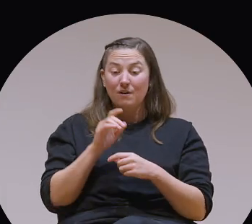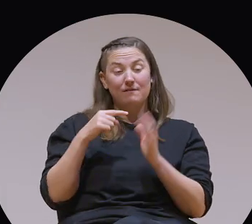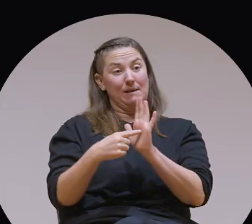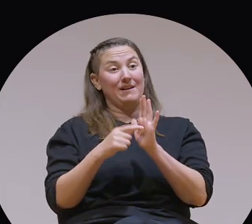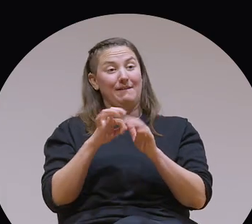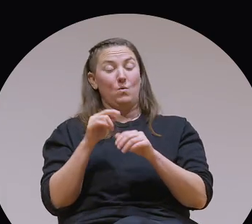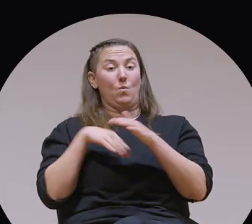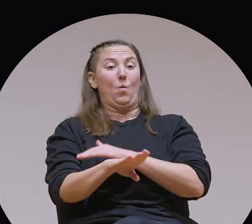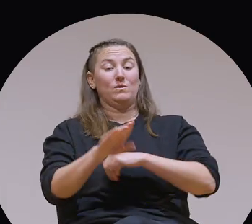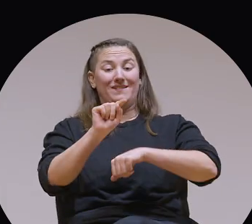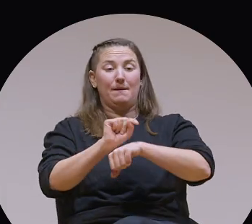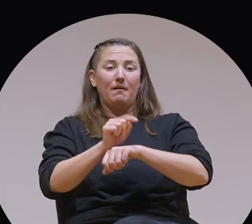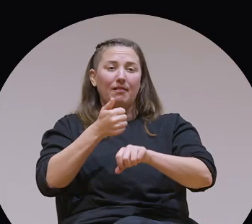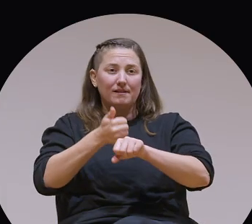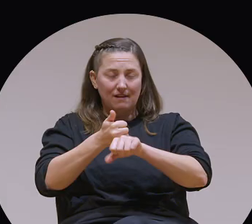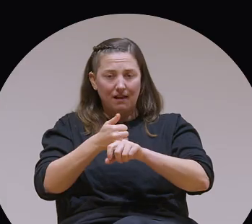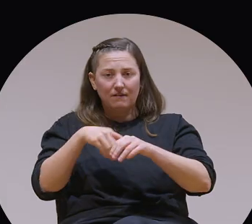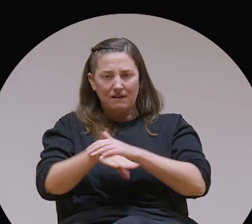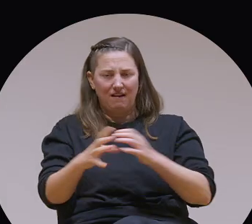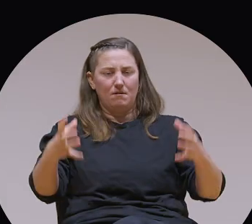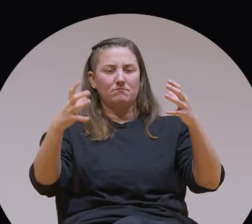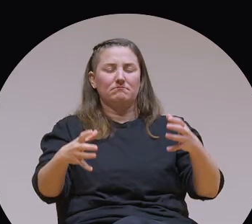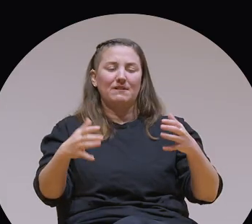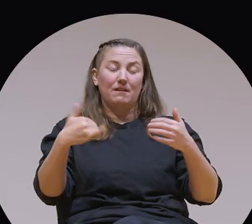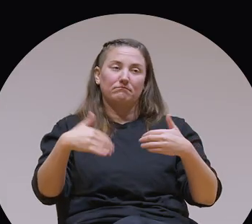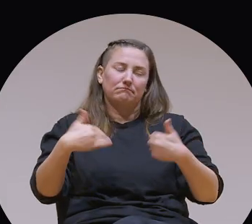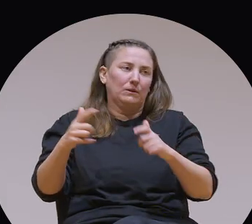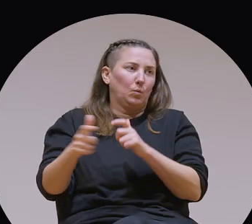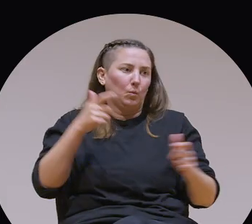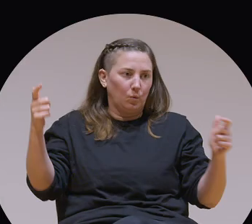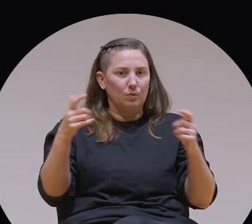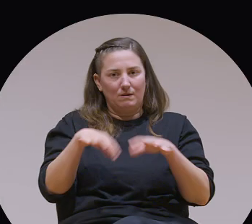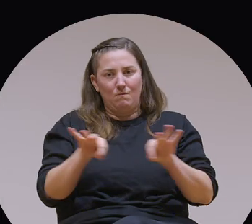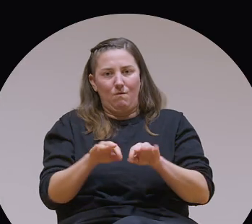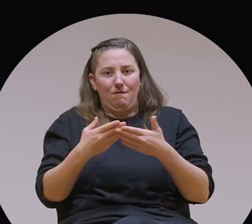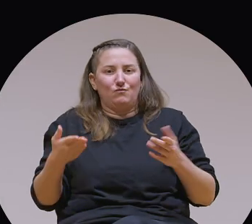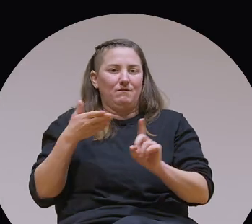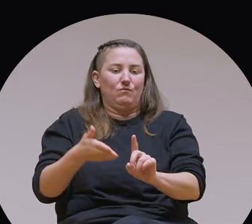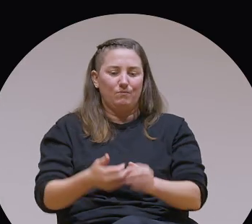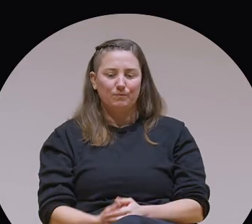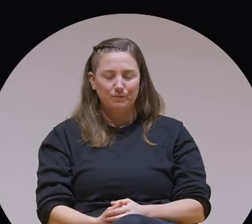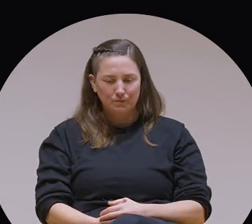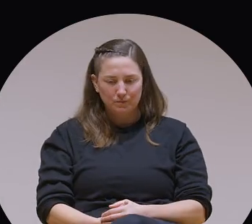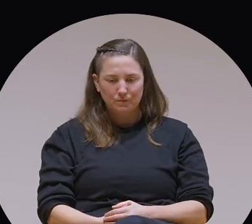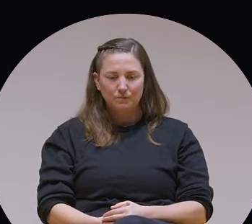temple complex, and really a hugely important ritual object.